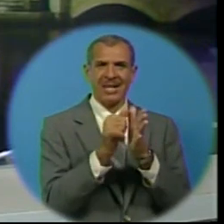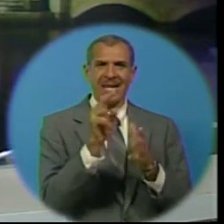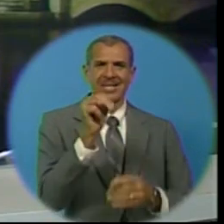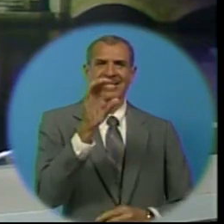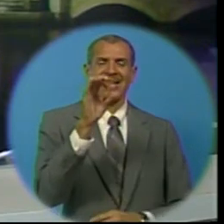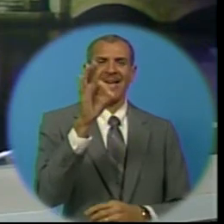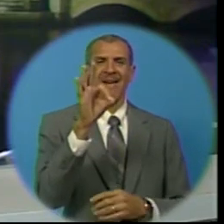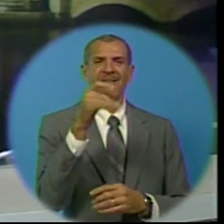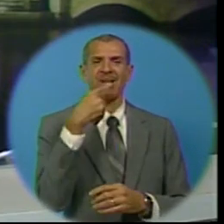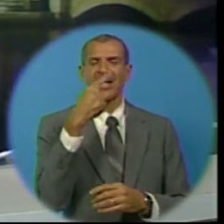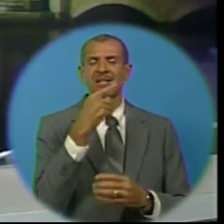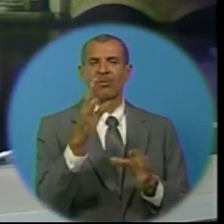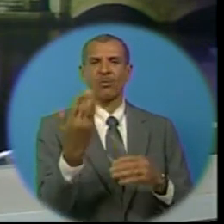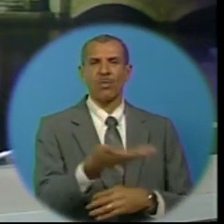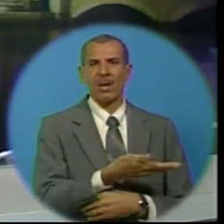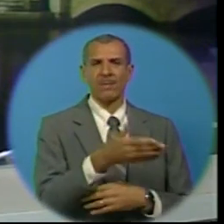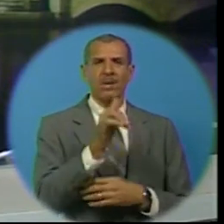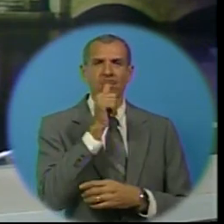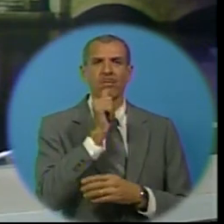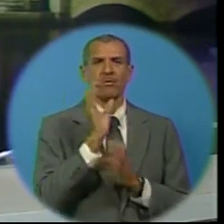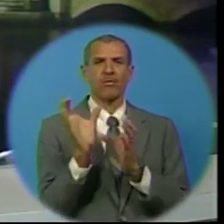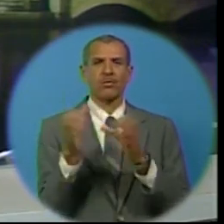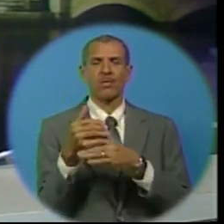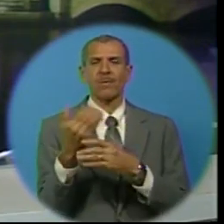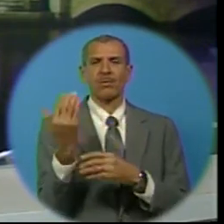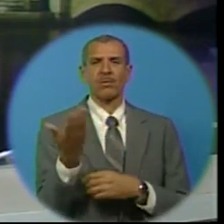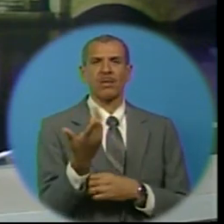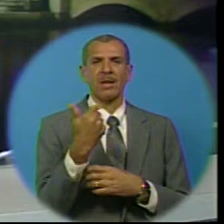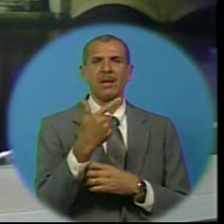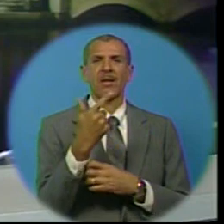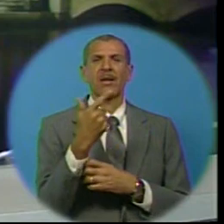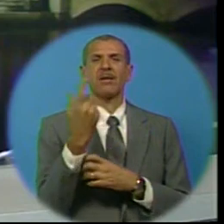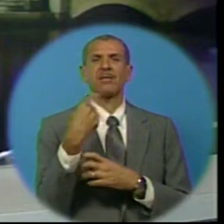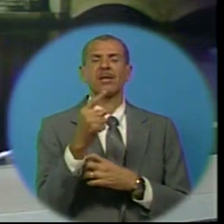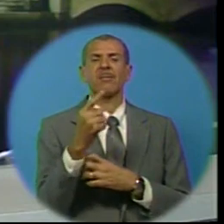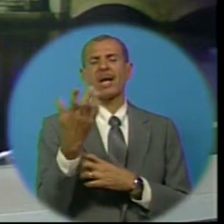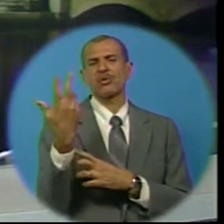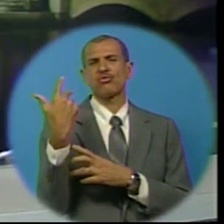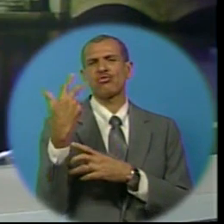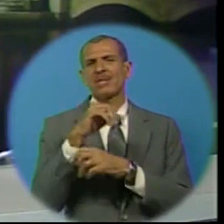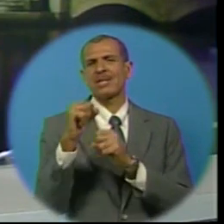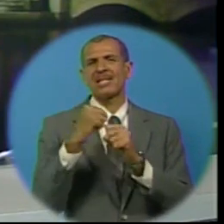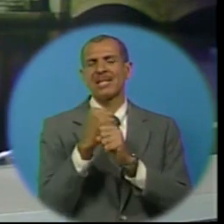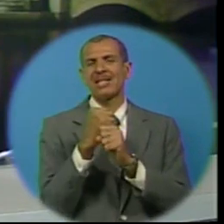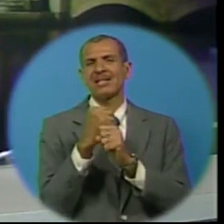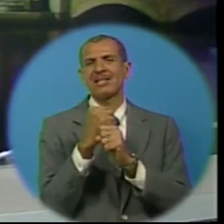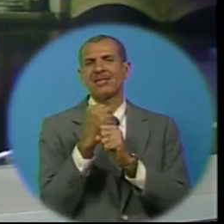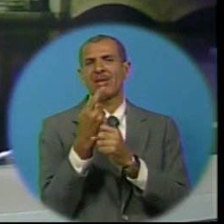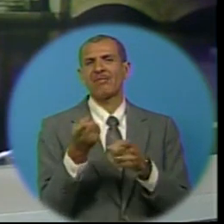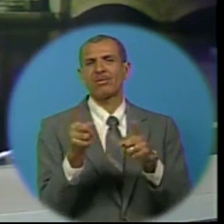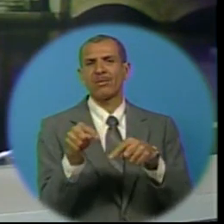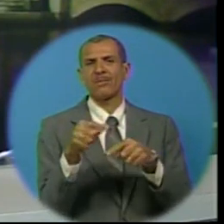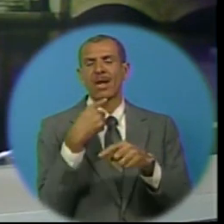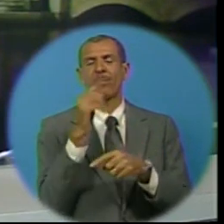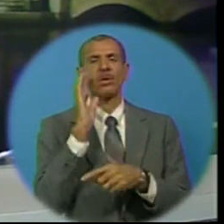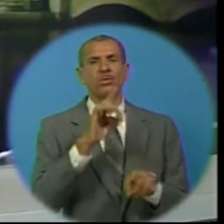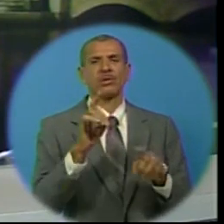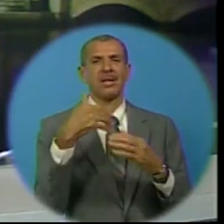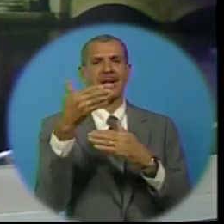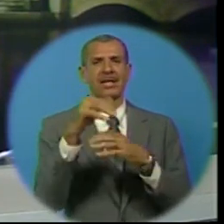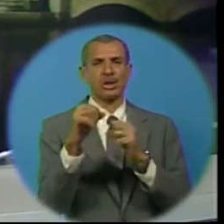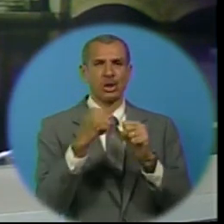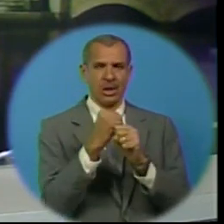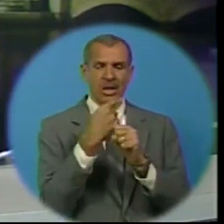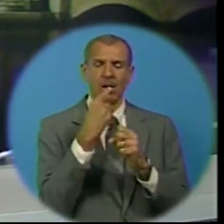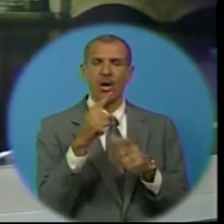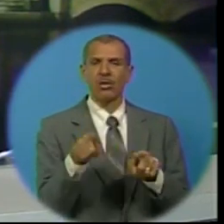NCF has invited the private sector to host the event over the past 3 years and intends to do so again next year.